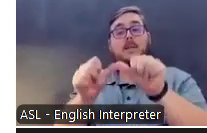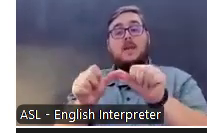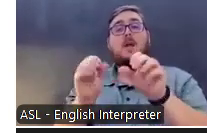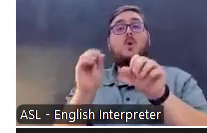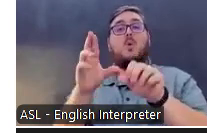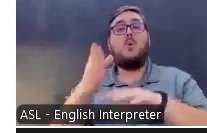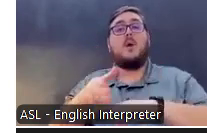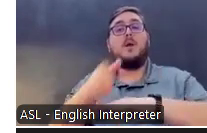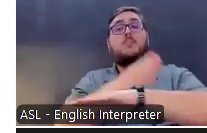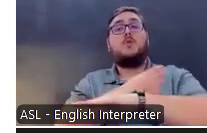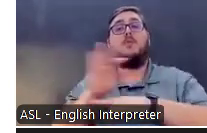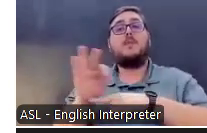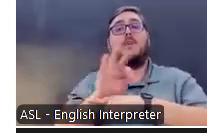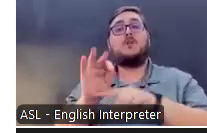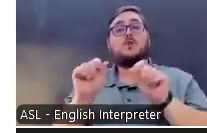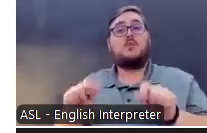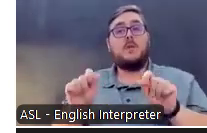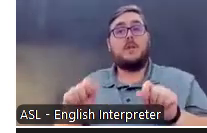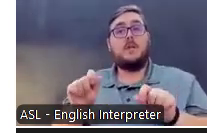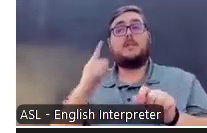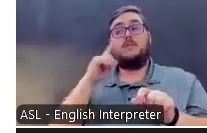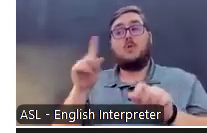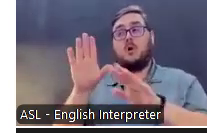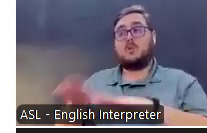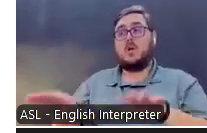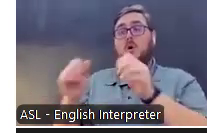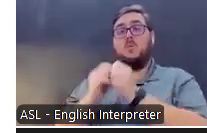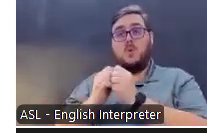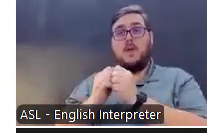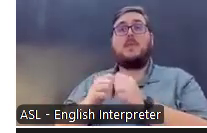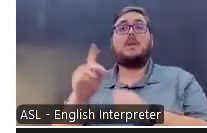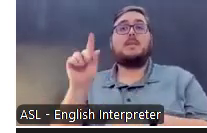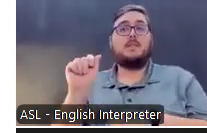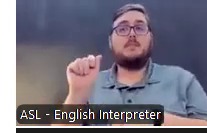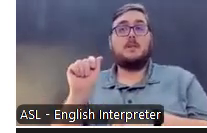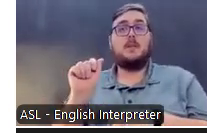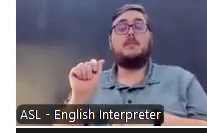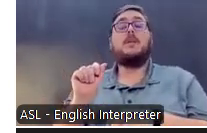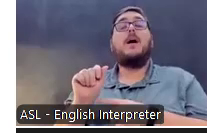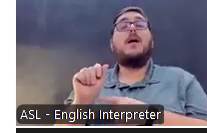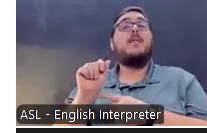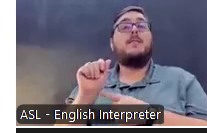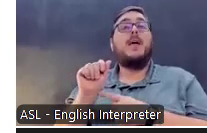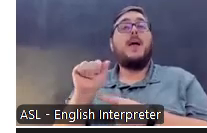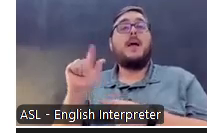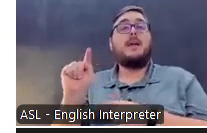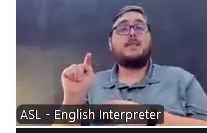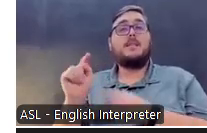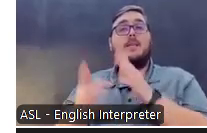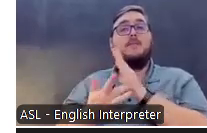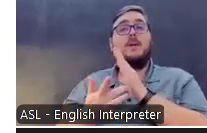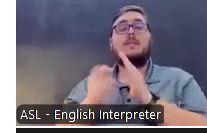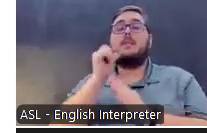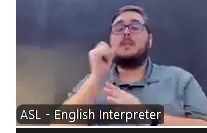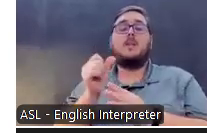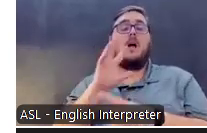with a disability. An AT device does not include surgically implanted medical devices or replacing